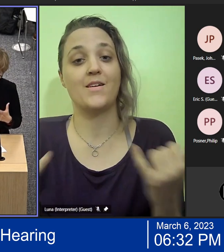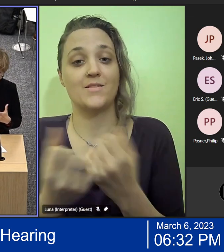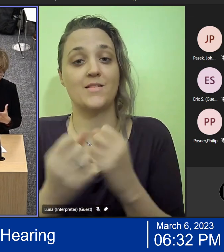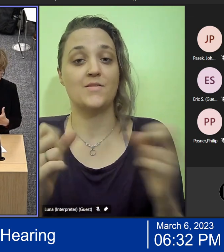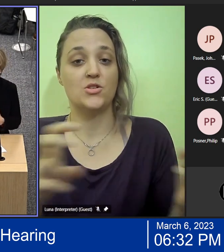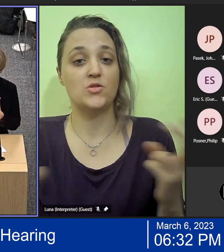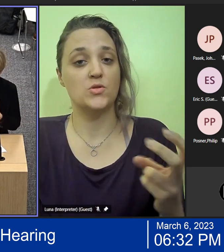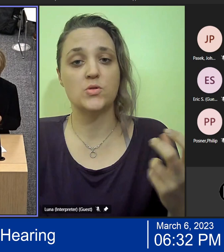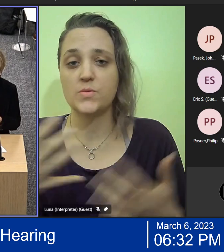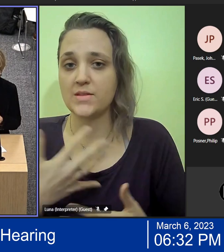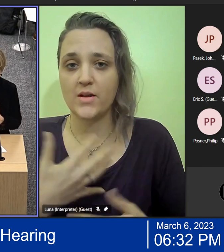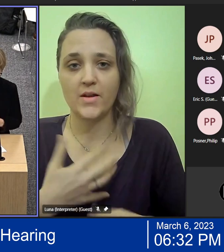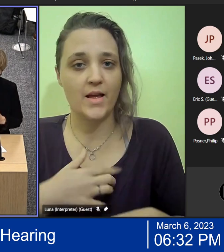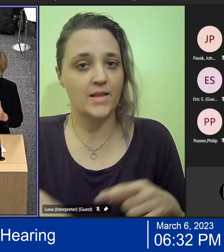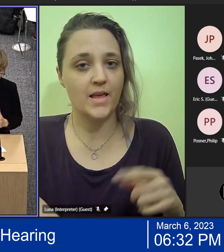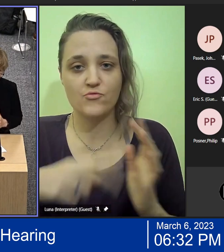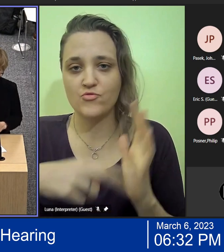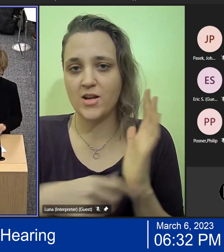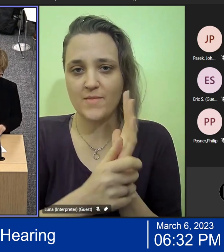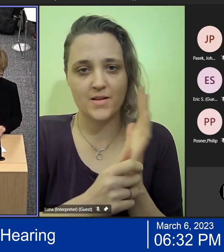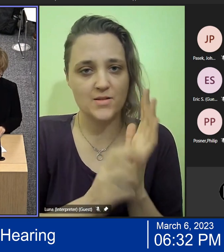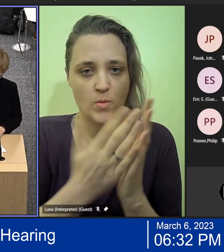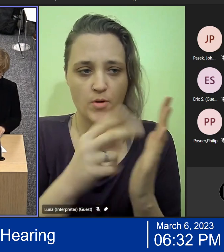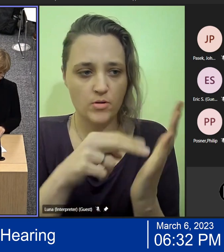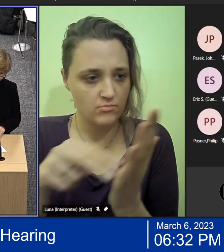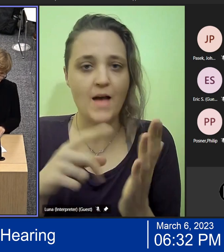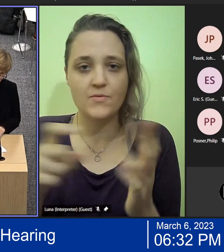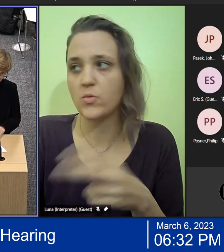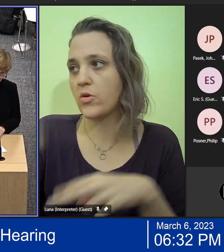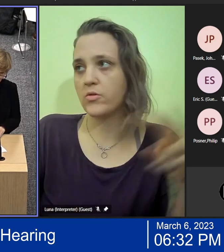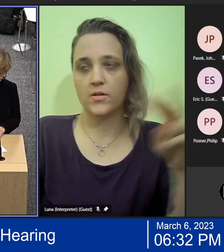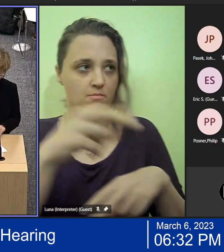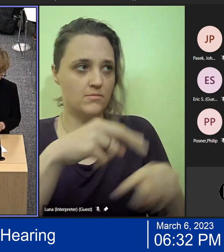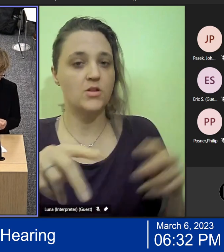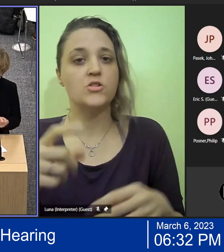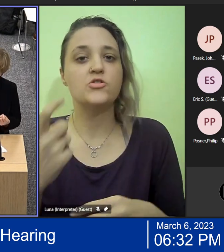safety issues now are so scary that I can't read a magazine.